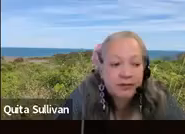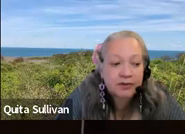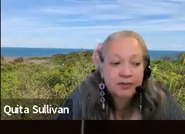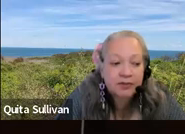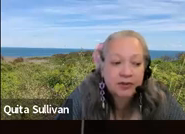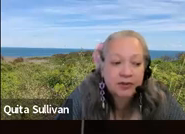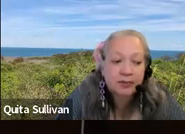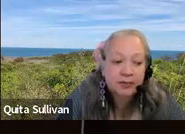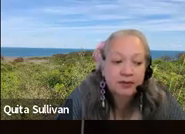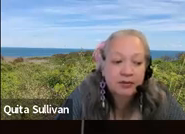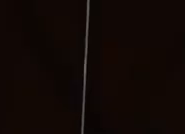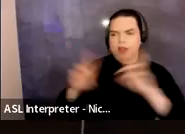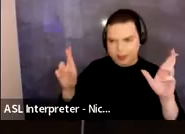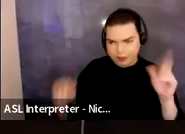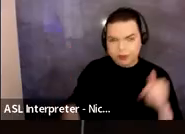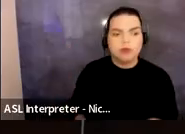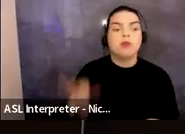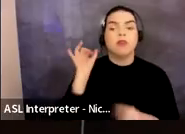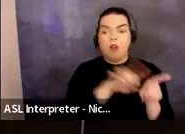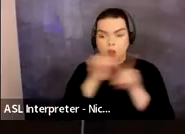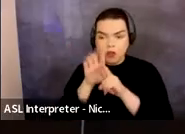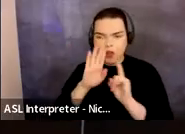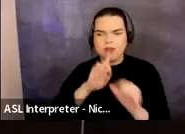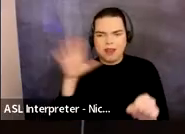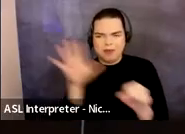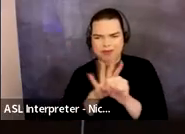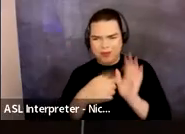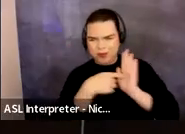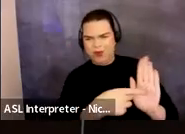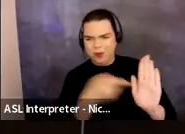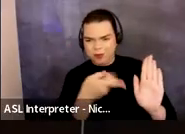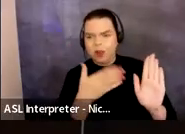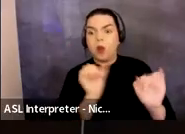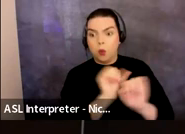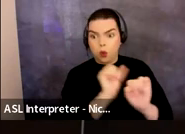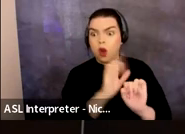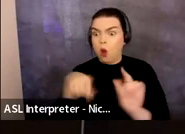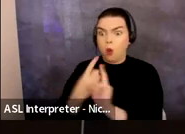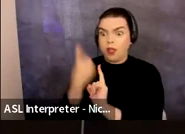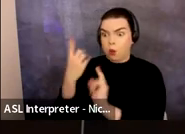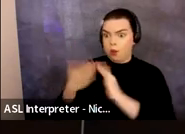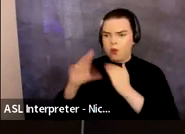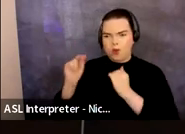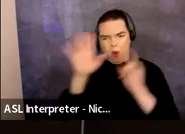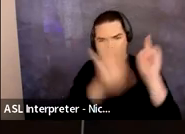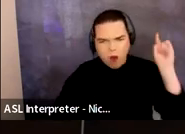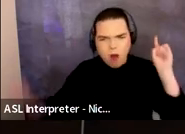They also demonstrate a commitment to sharing the work with communities in the U.S. via a tour.